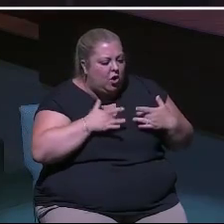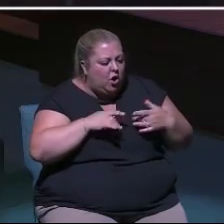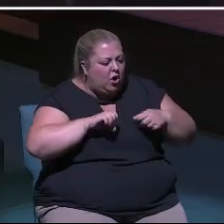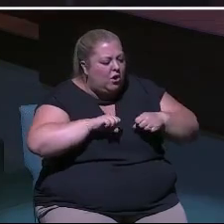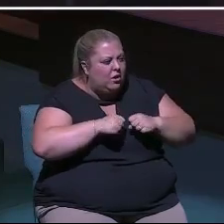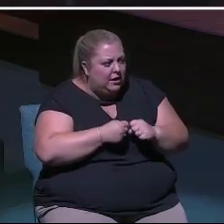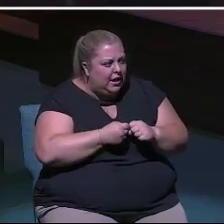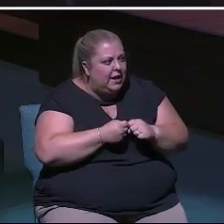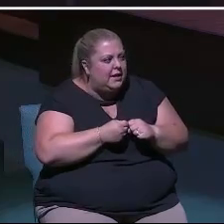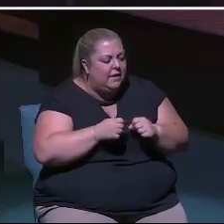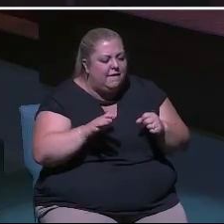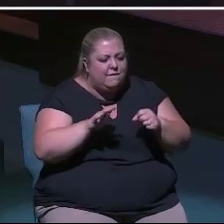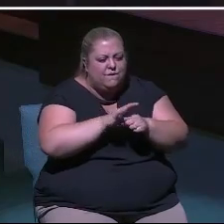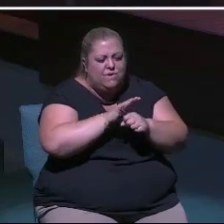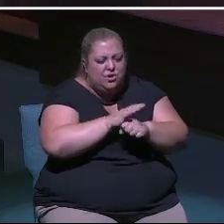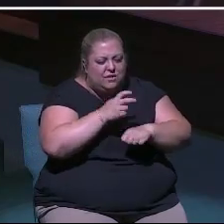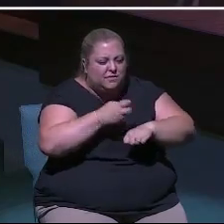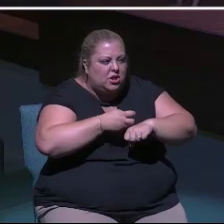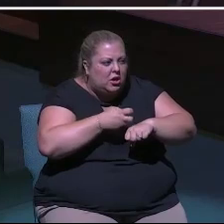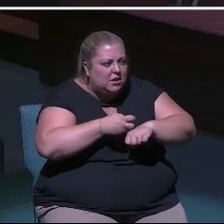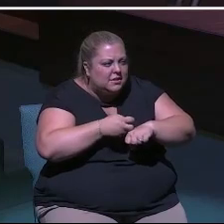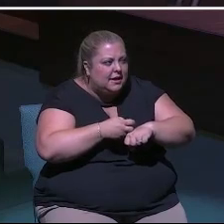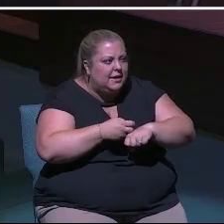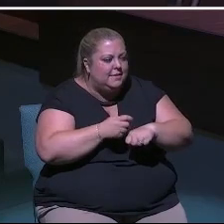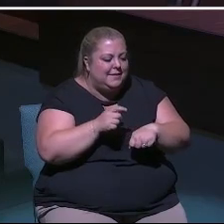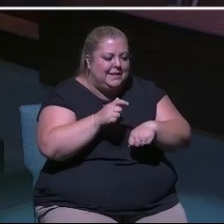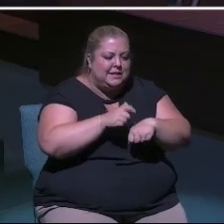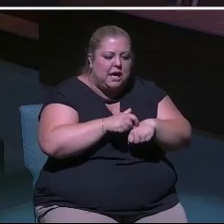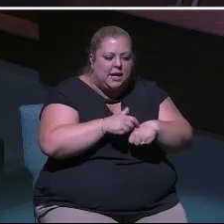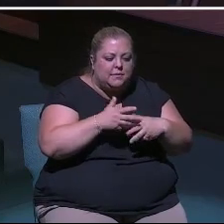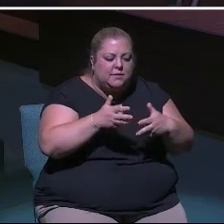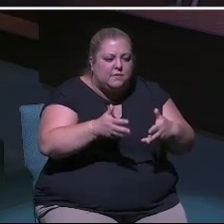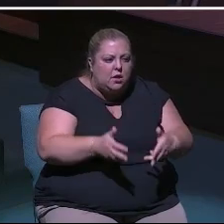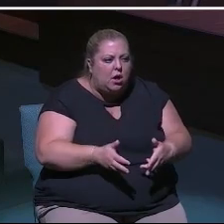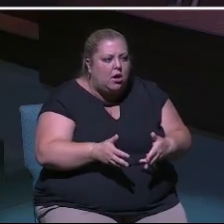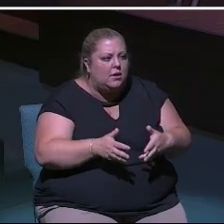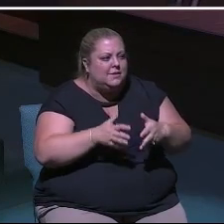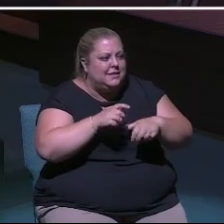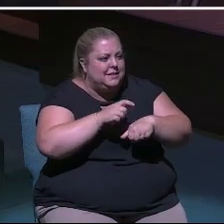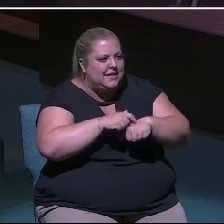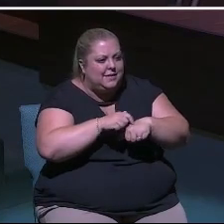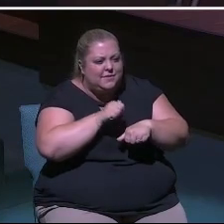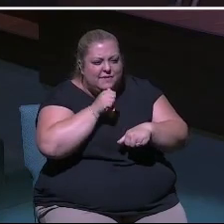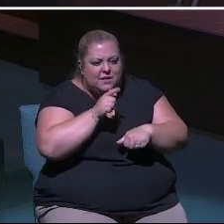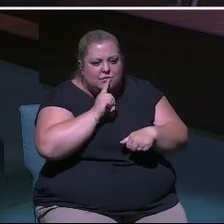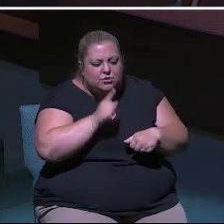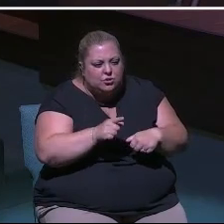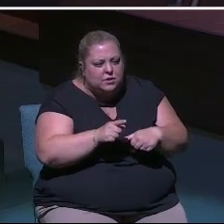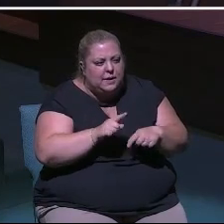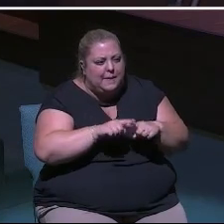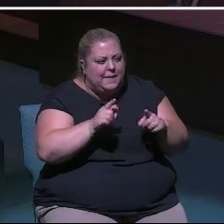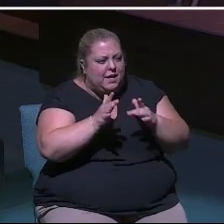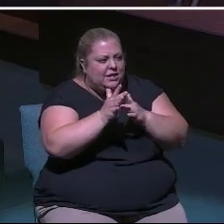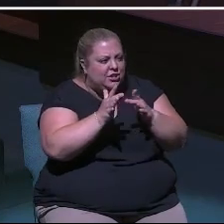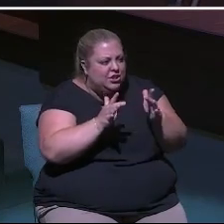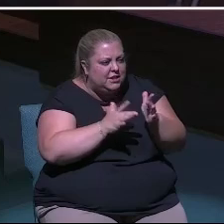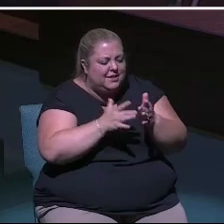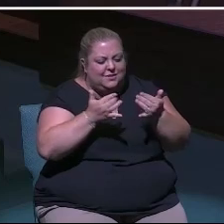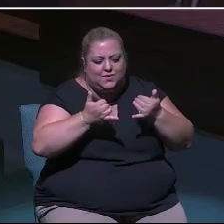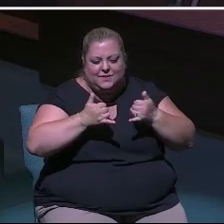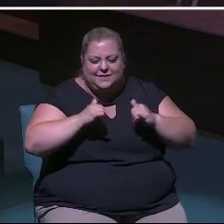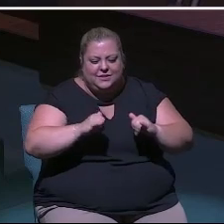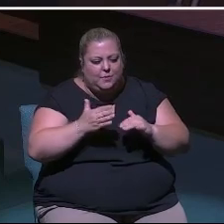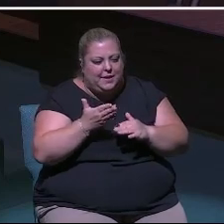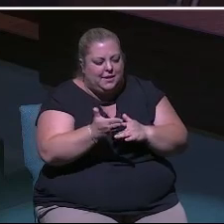filled with difficulties, and there are times of loss and times of uncertainty, but Jesus will still be